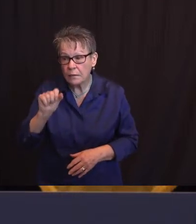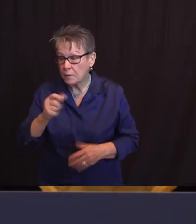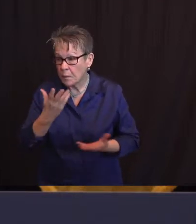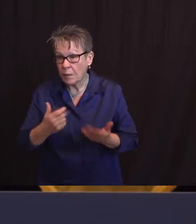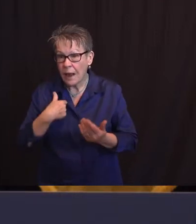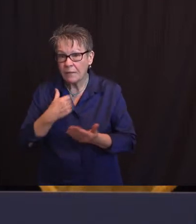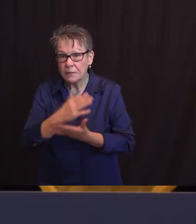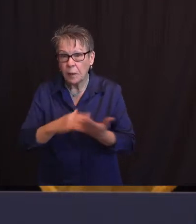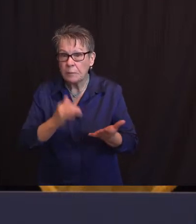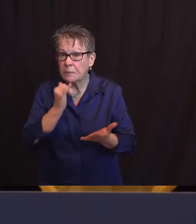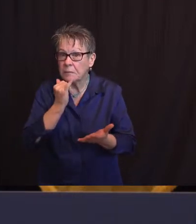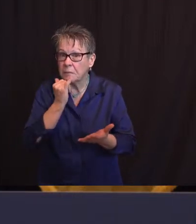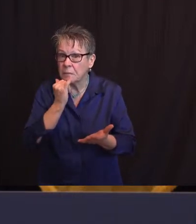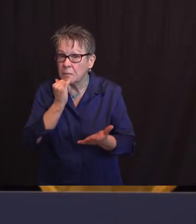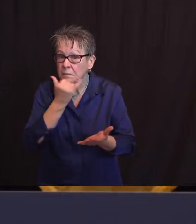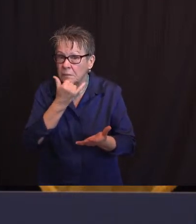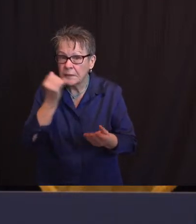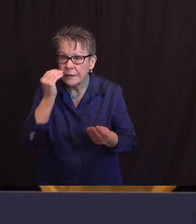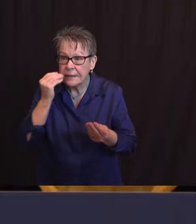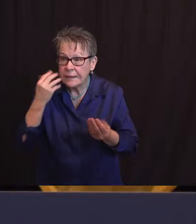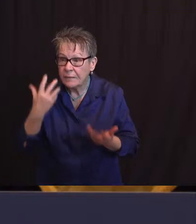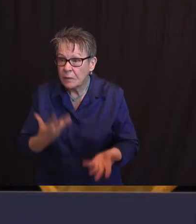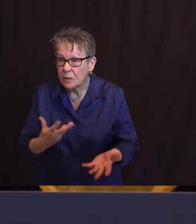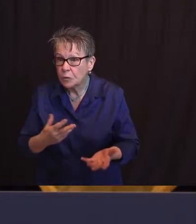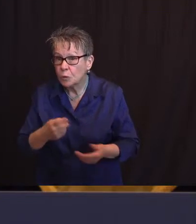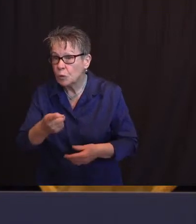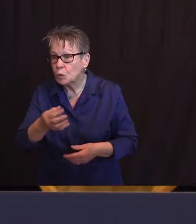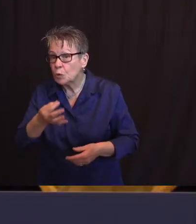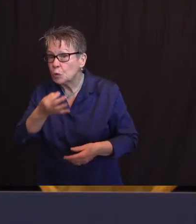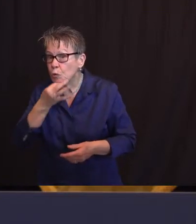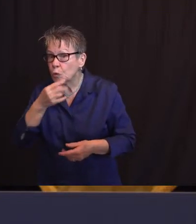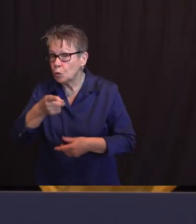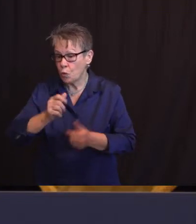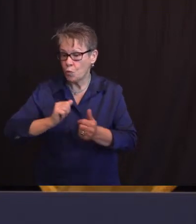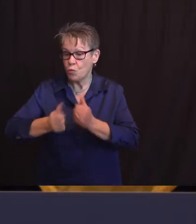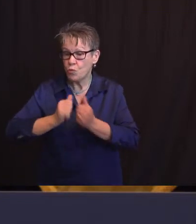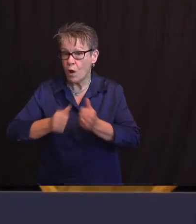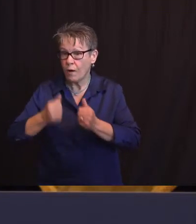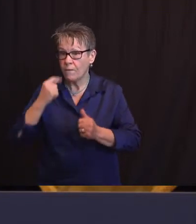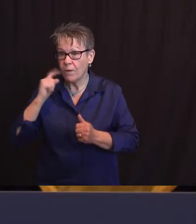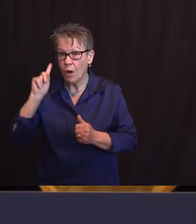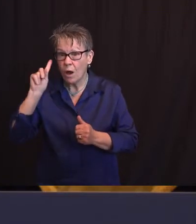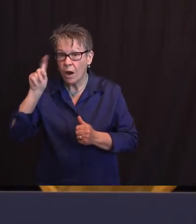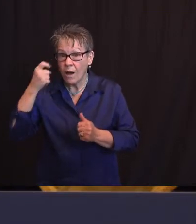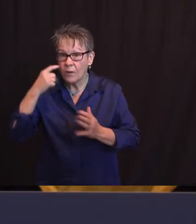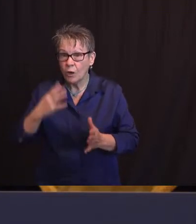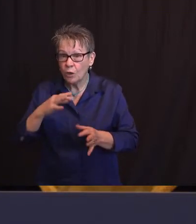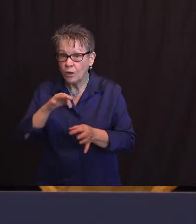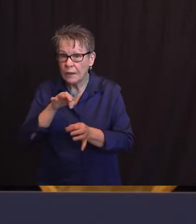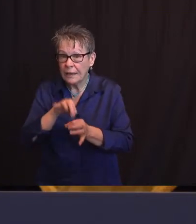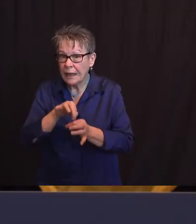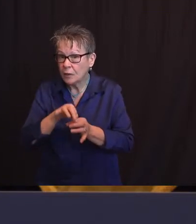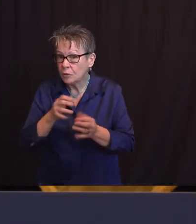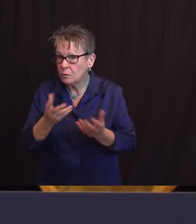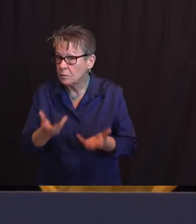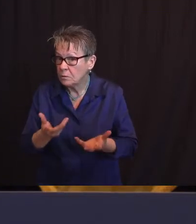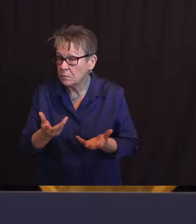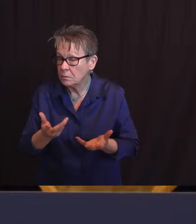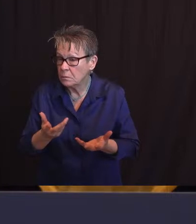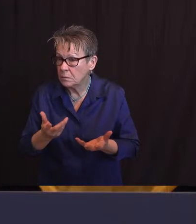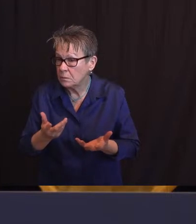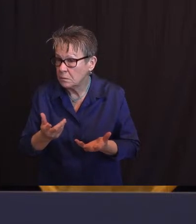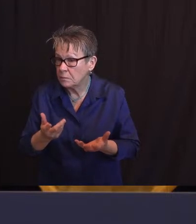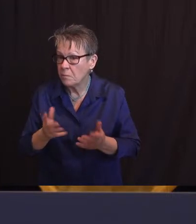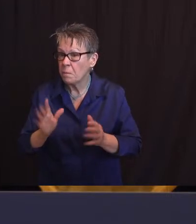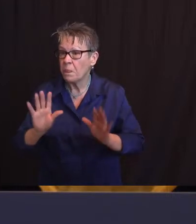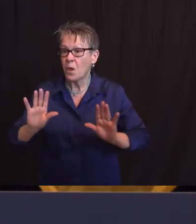you run for re-election? Thank you. Yeah, I don't have any insight on the New York side, but I've got searing insights on the New